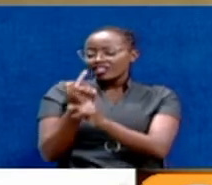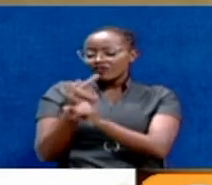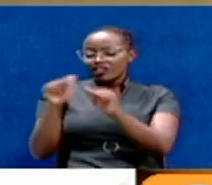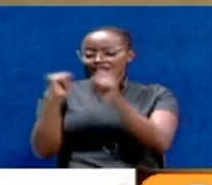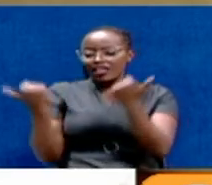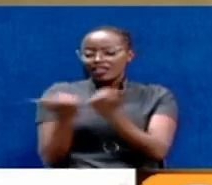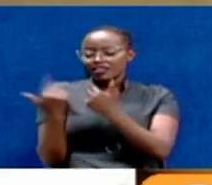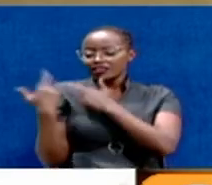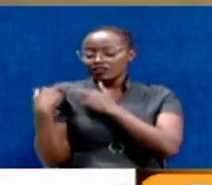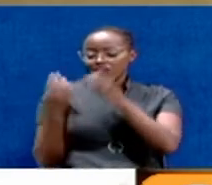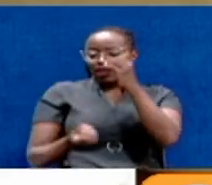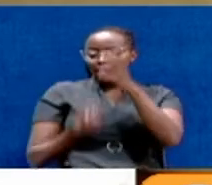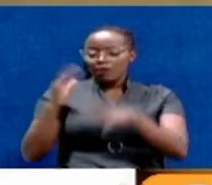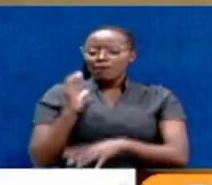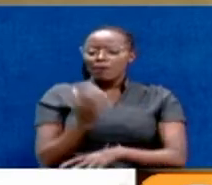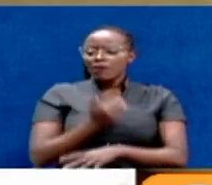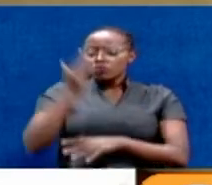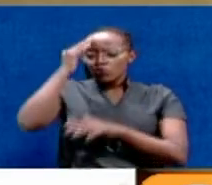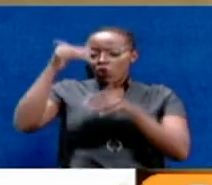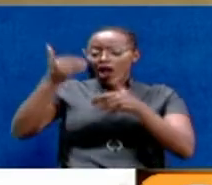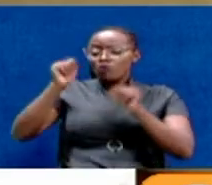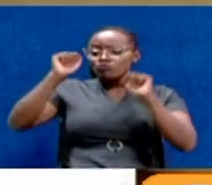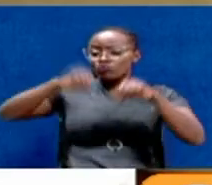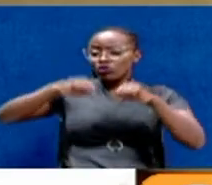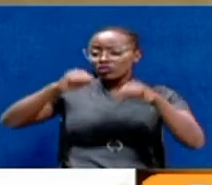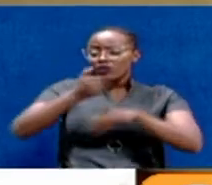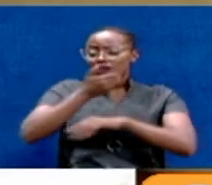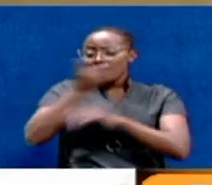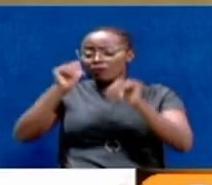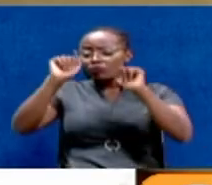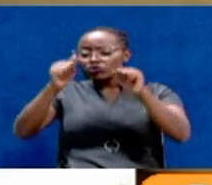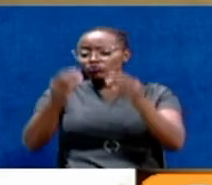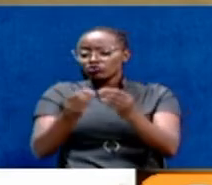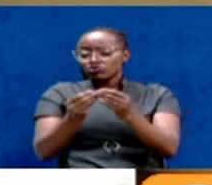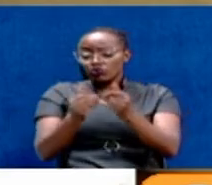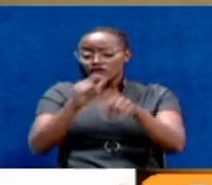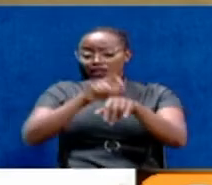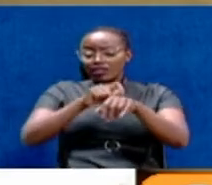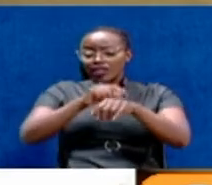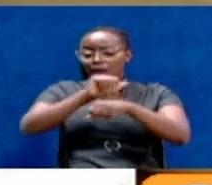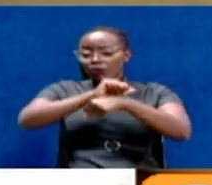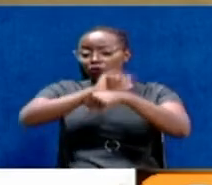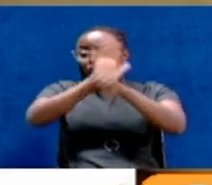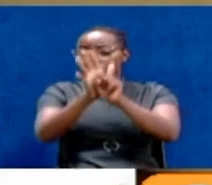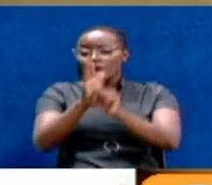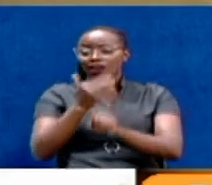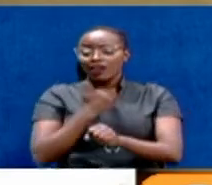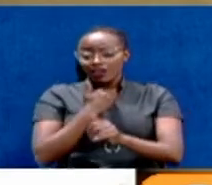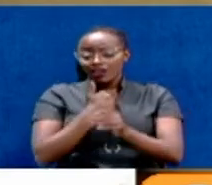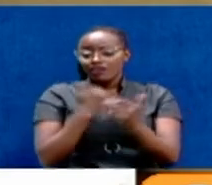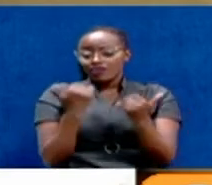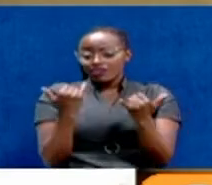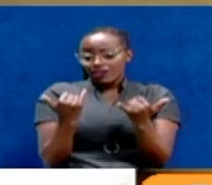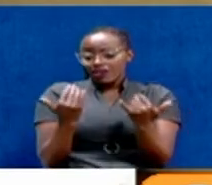set up a committee to find out how best can they be handled, particularly during this period of COVID-19,